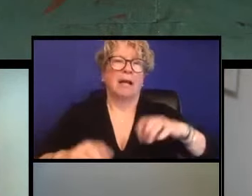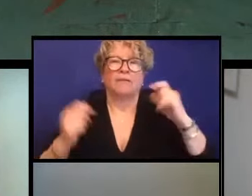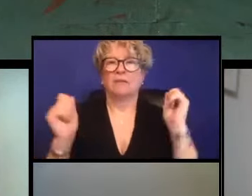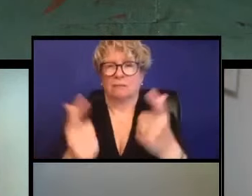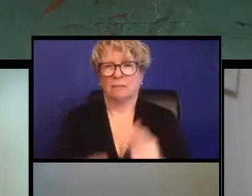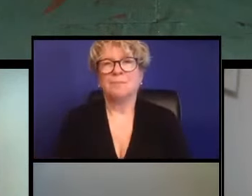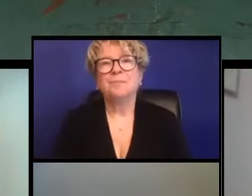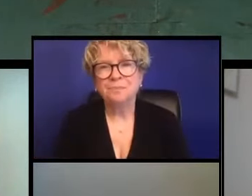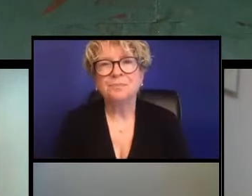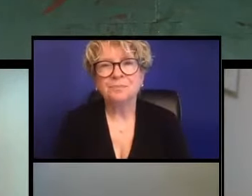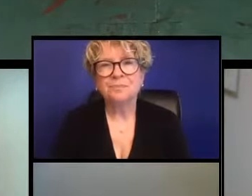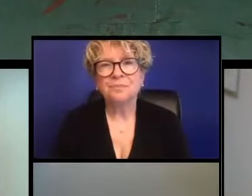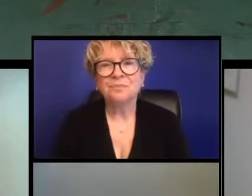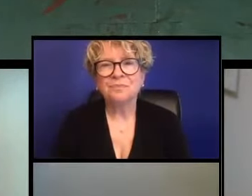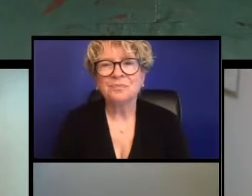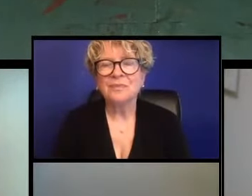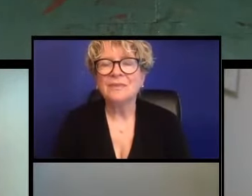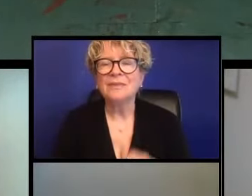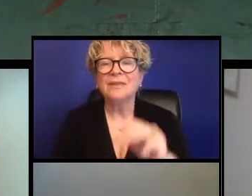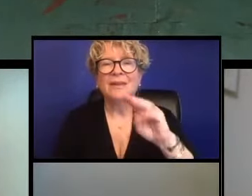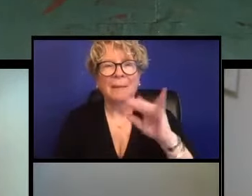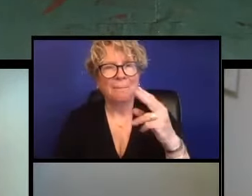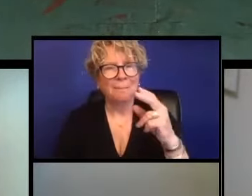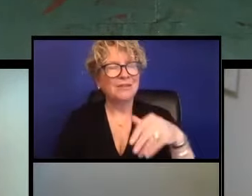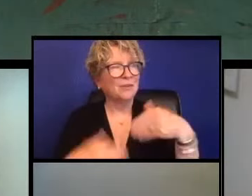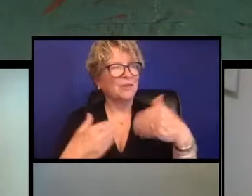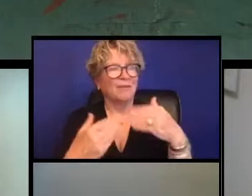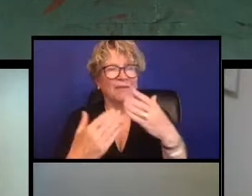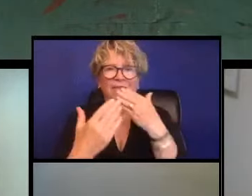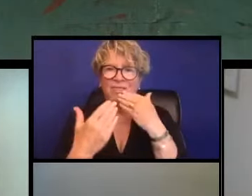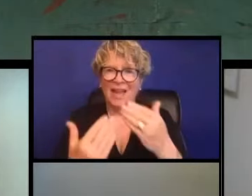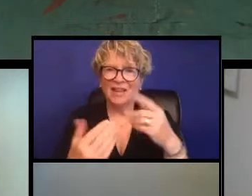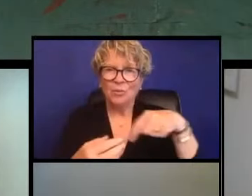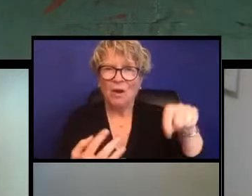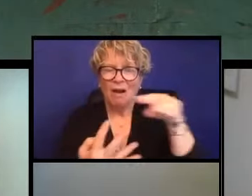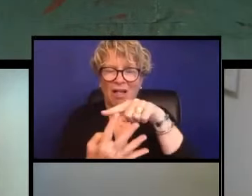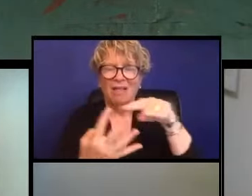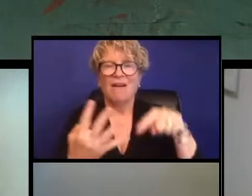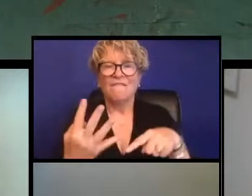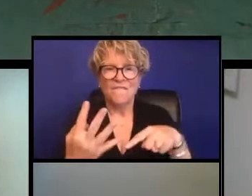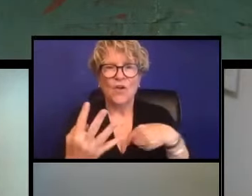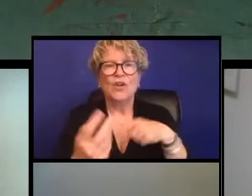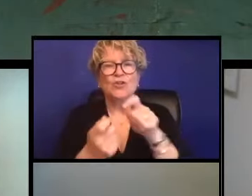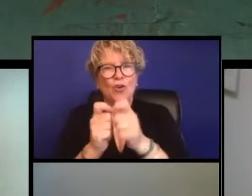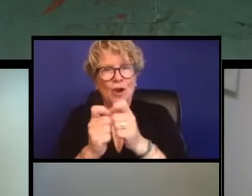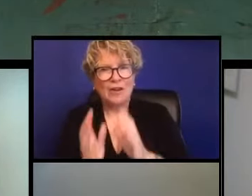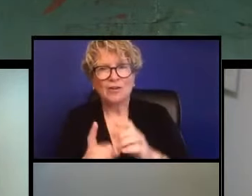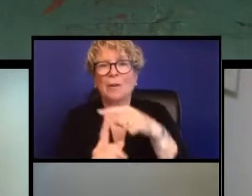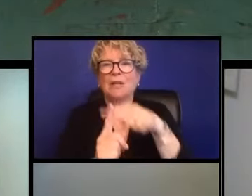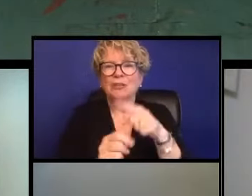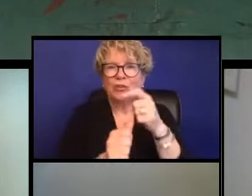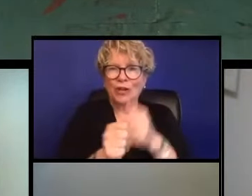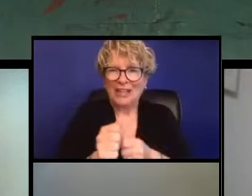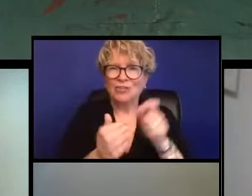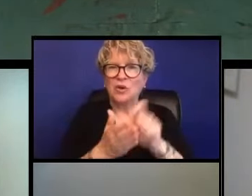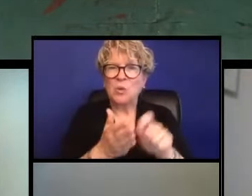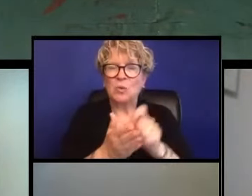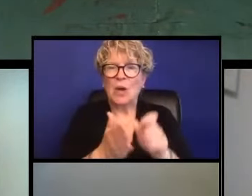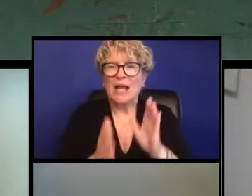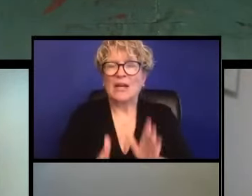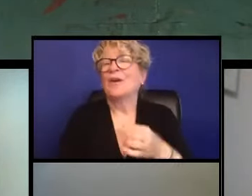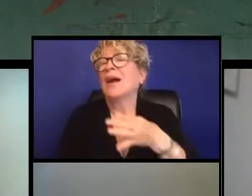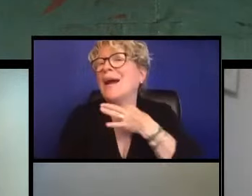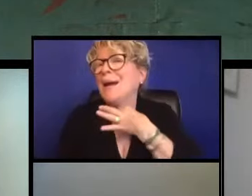Thank you all. In the case of all four of you, you are also writers as well as editors. I'm very curious to hear about how